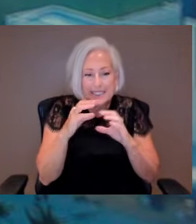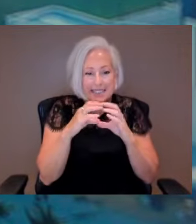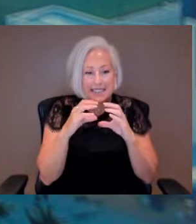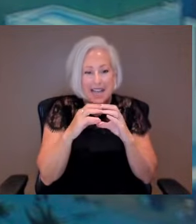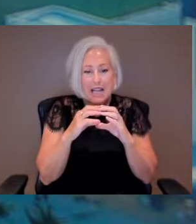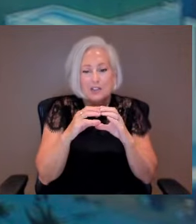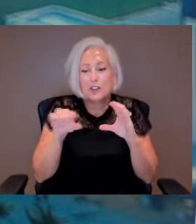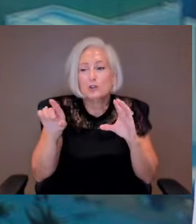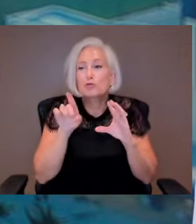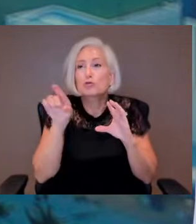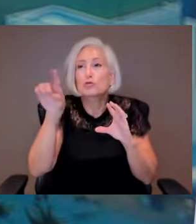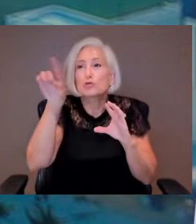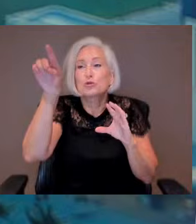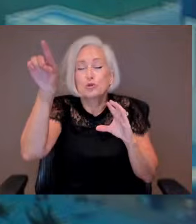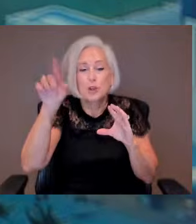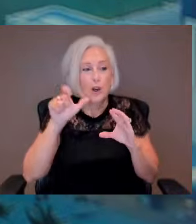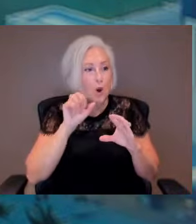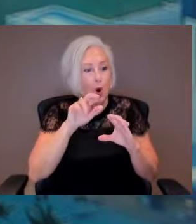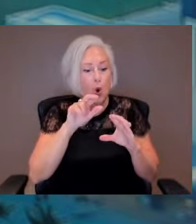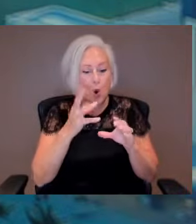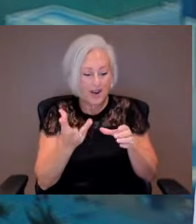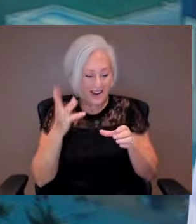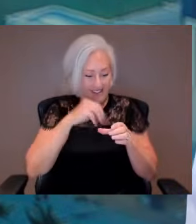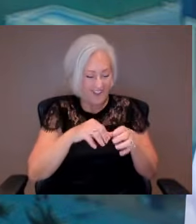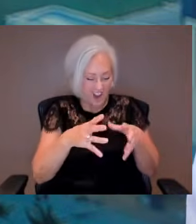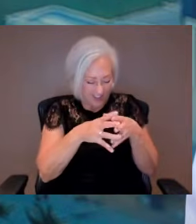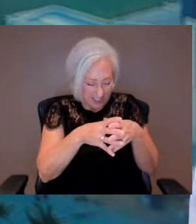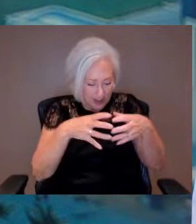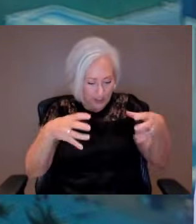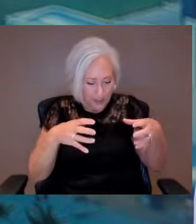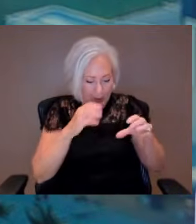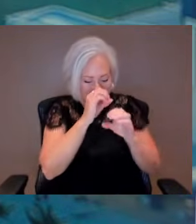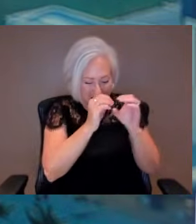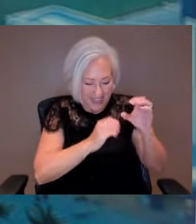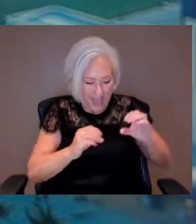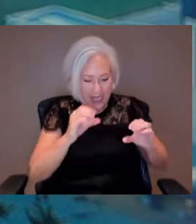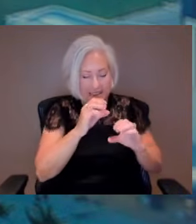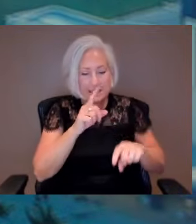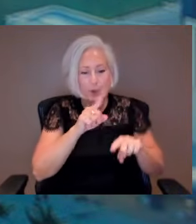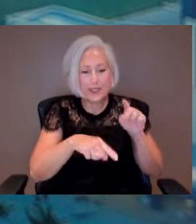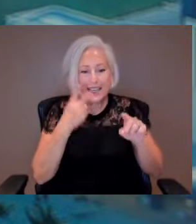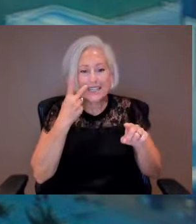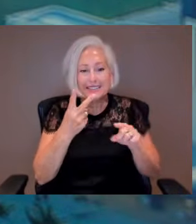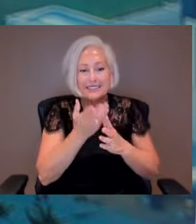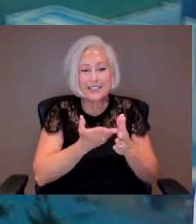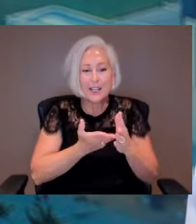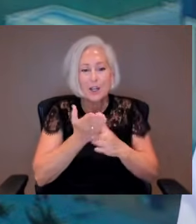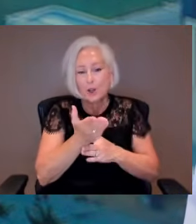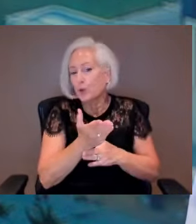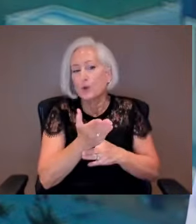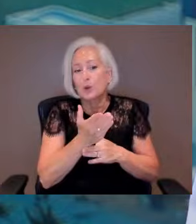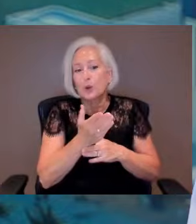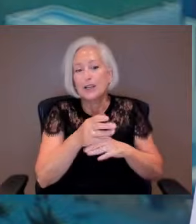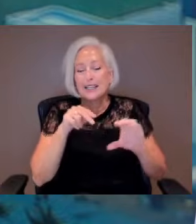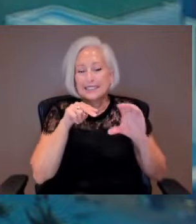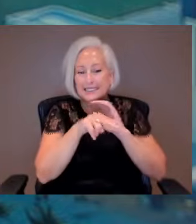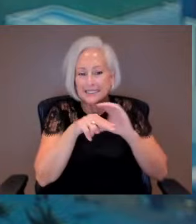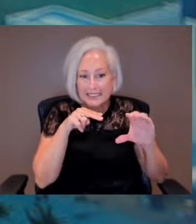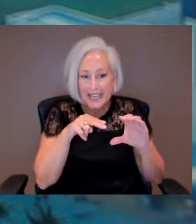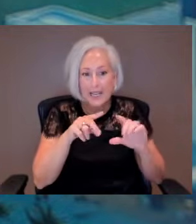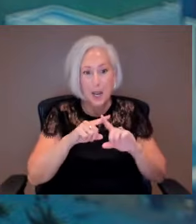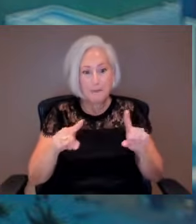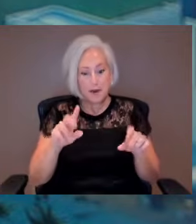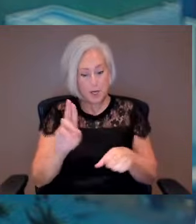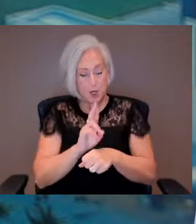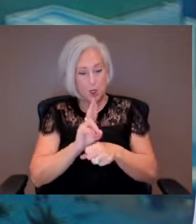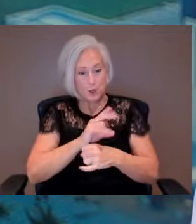cluster of a few hundred that are too small to see on a scan. But by harnessing the power of the immune system, they can go find them, destroy them, and prevent them from